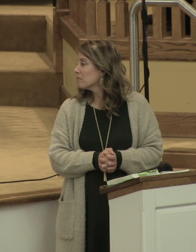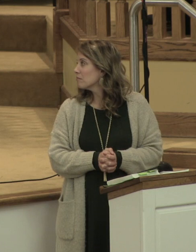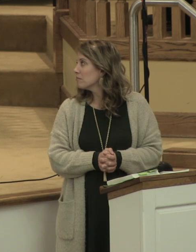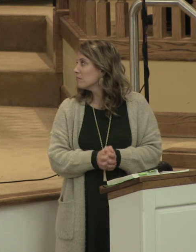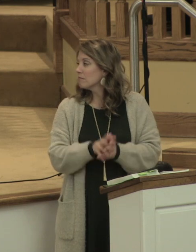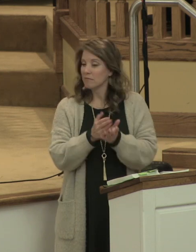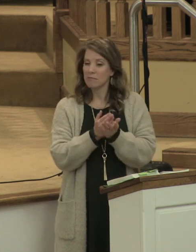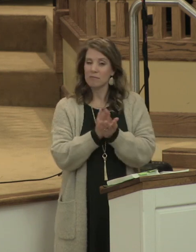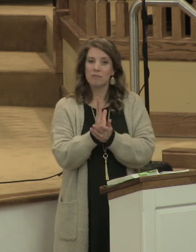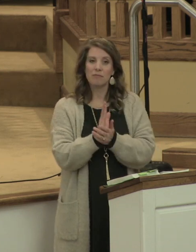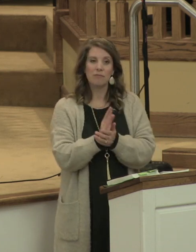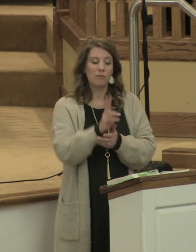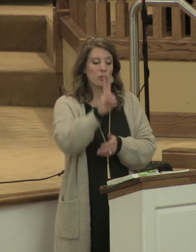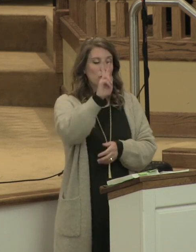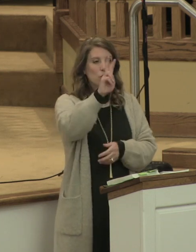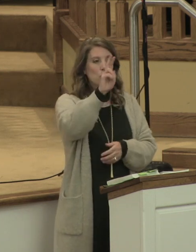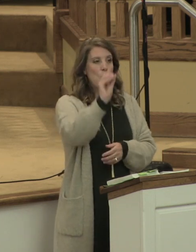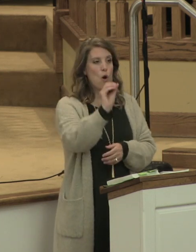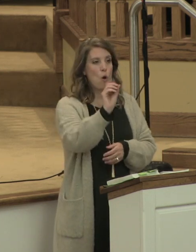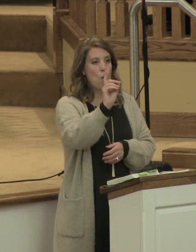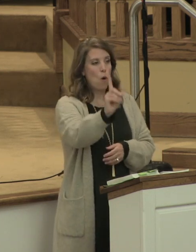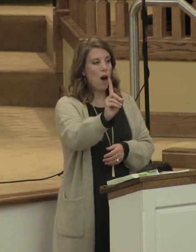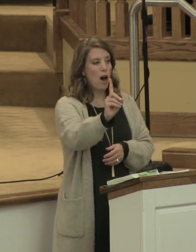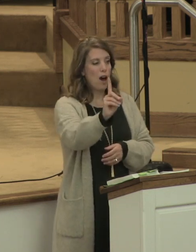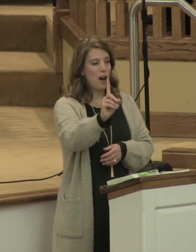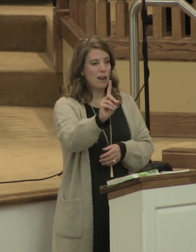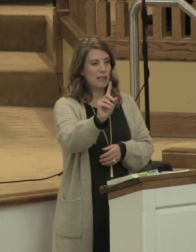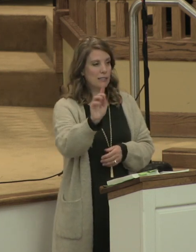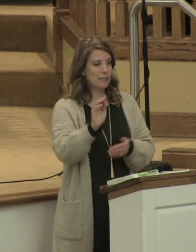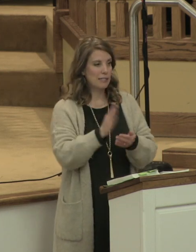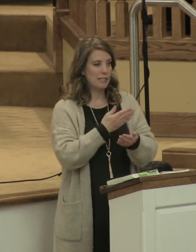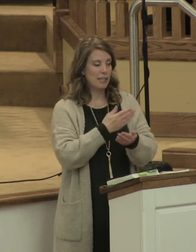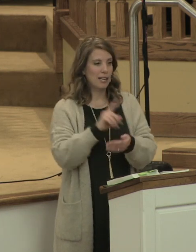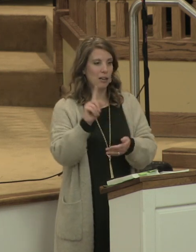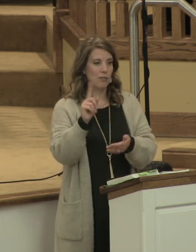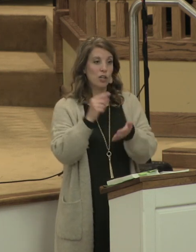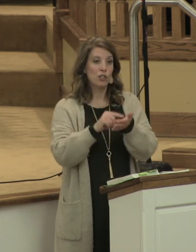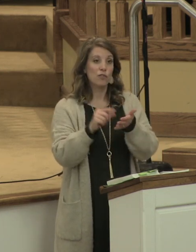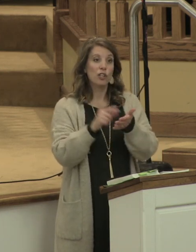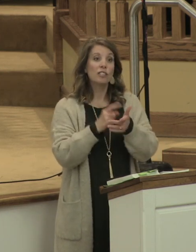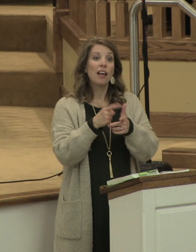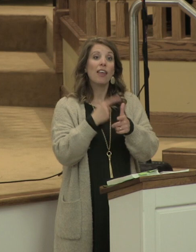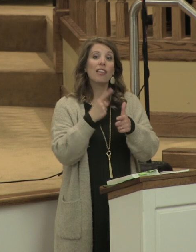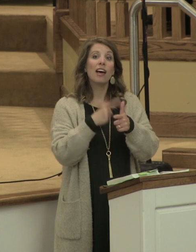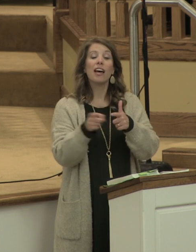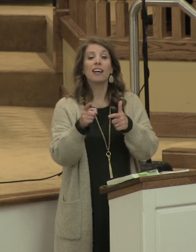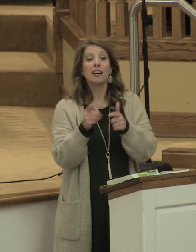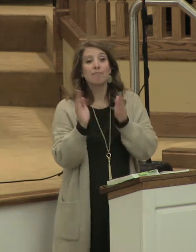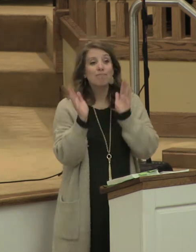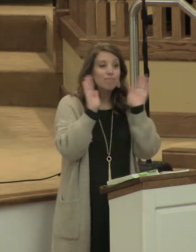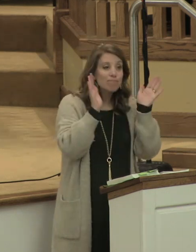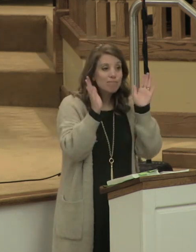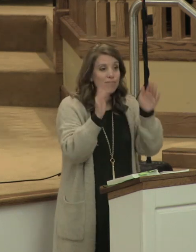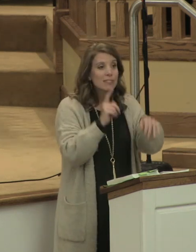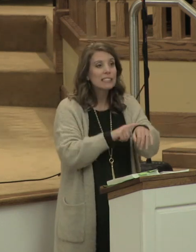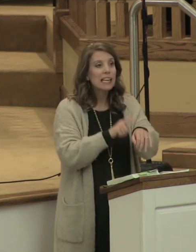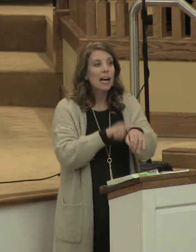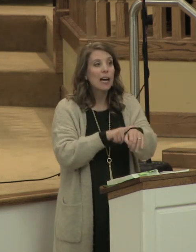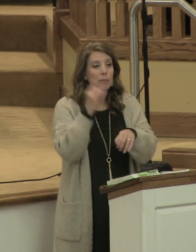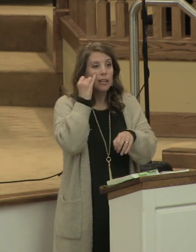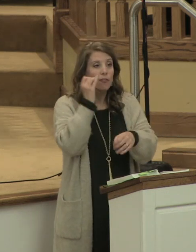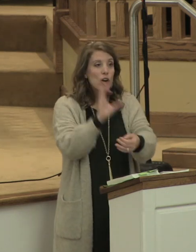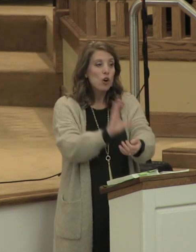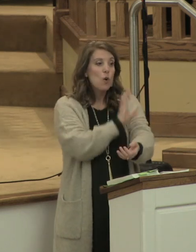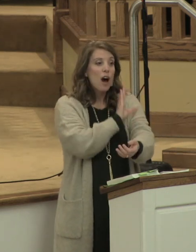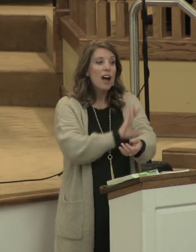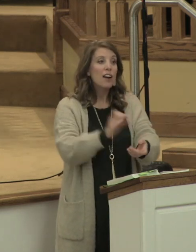All right, number 201, sing the first verse, and after that we'll have a handshaking time, and if the choir could make their way